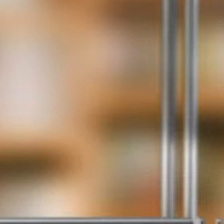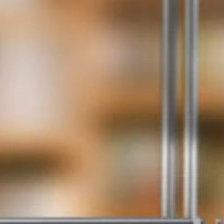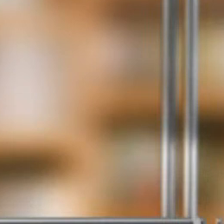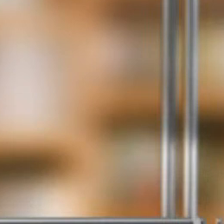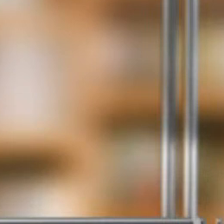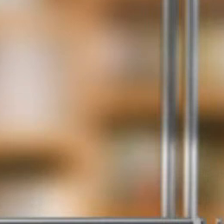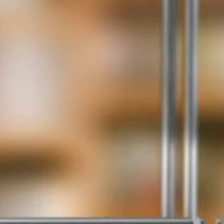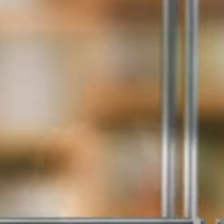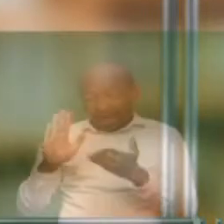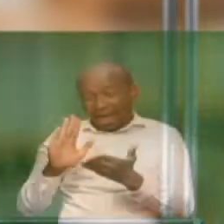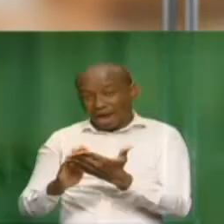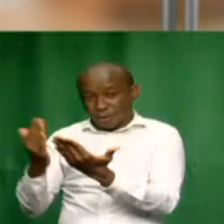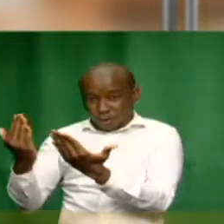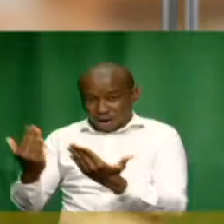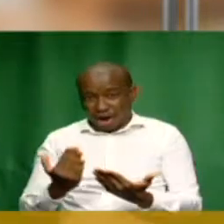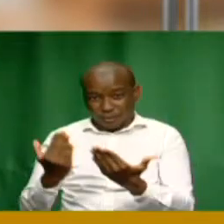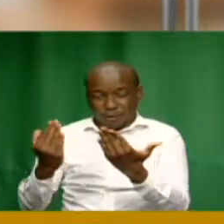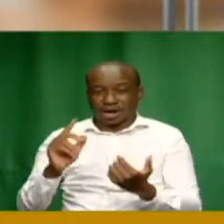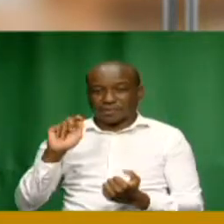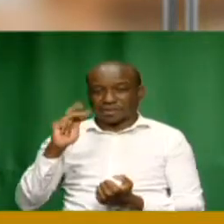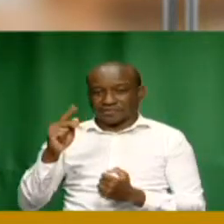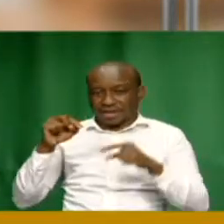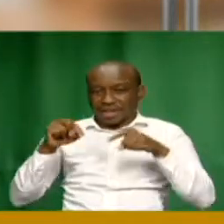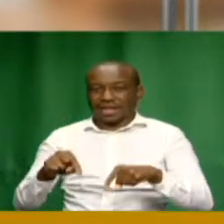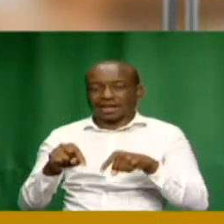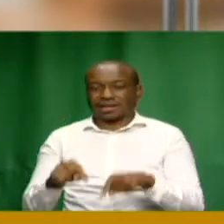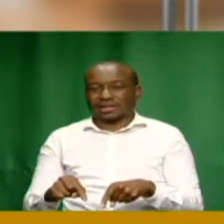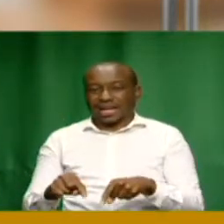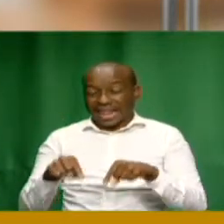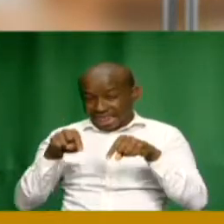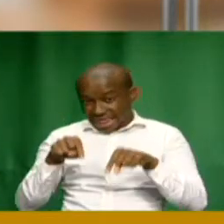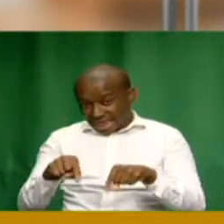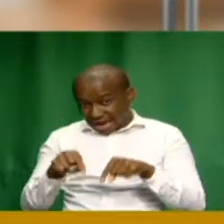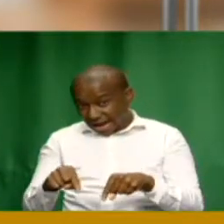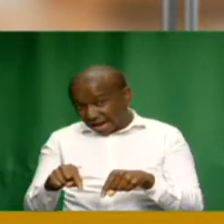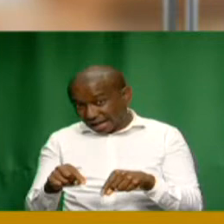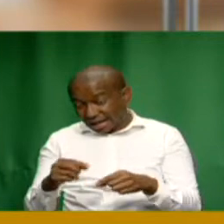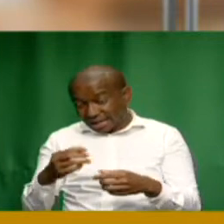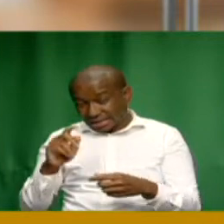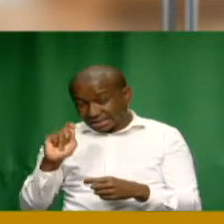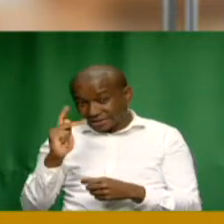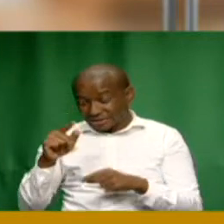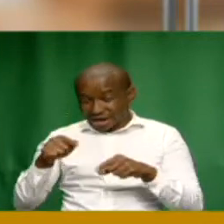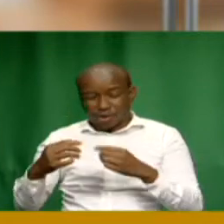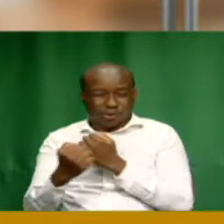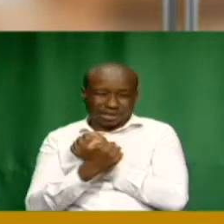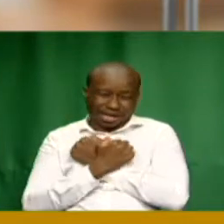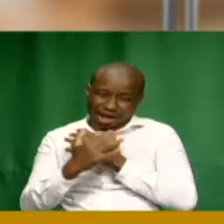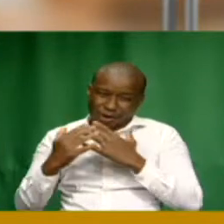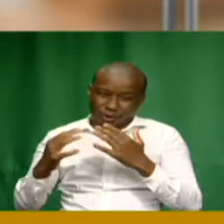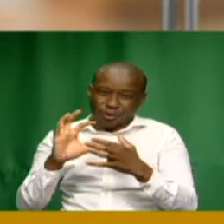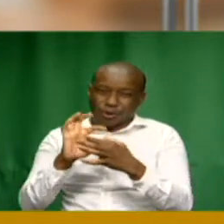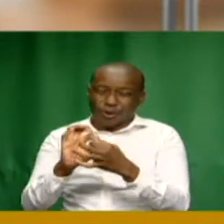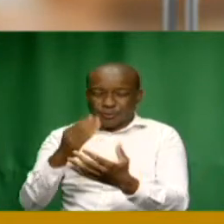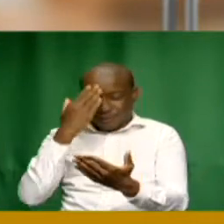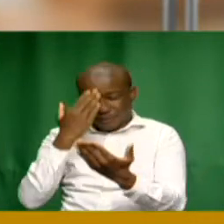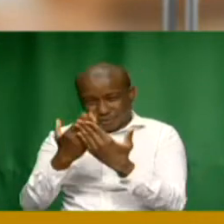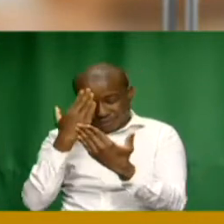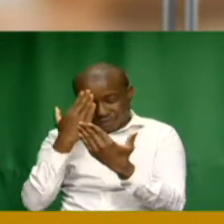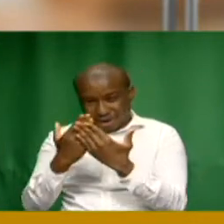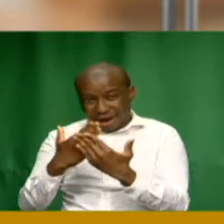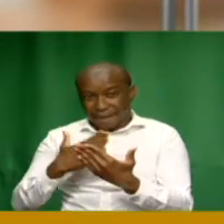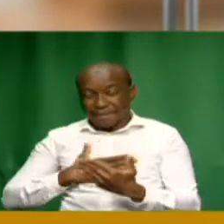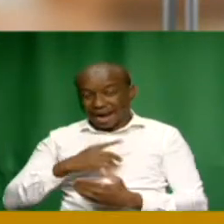afternoon and welcome to Eswatini TV. This is your favorite tele-education program, Home Study. My name